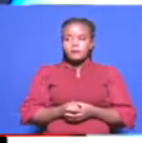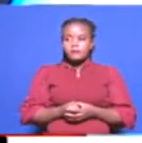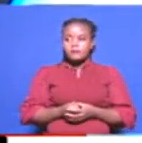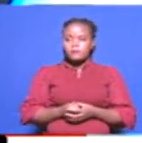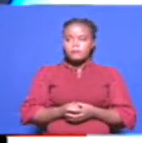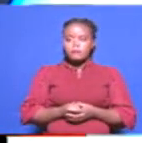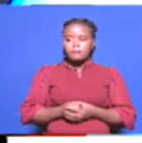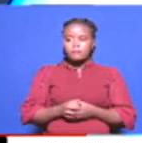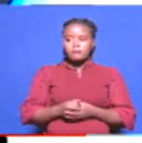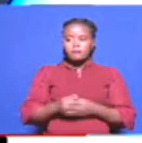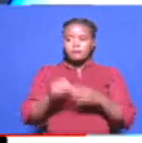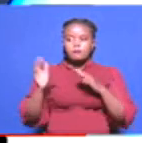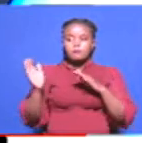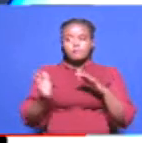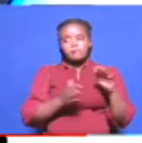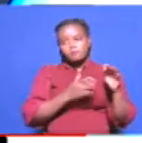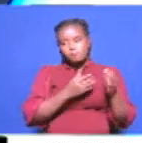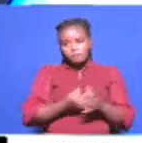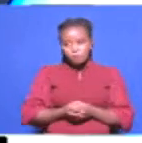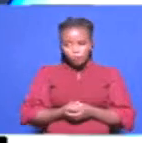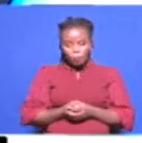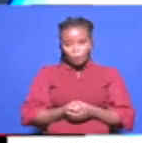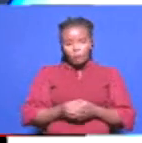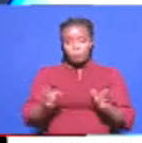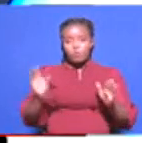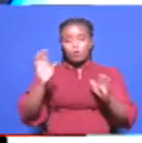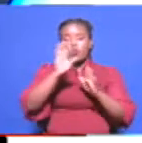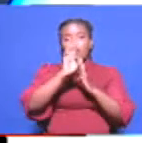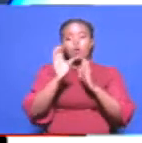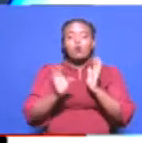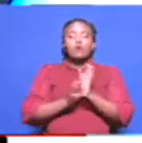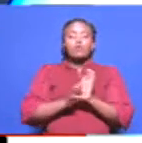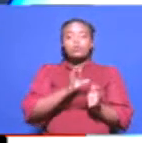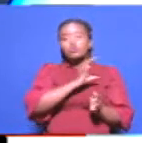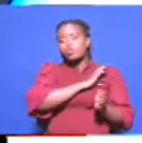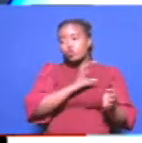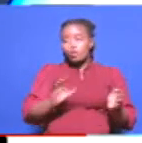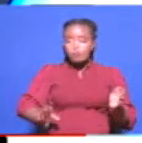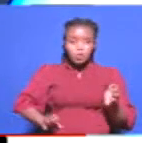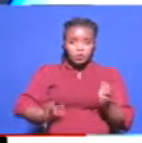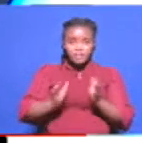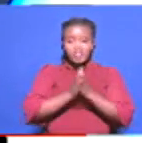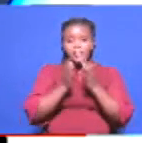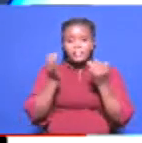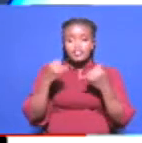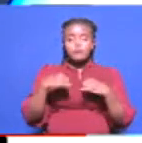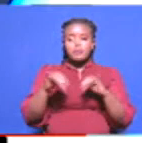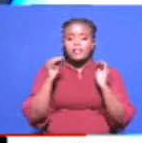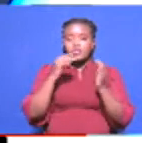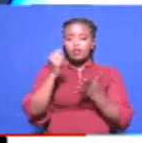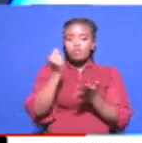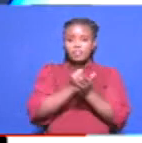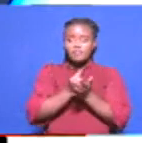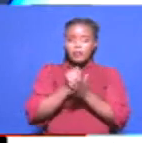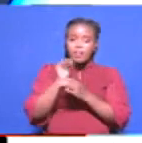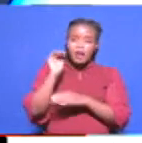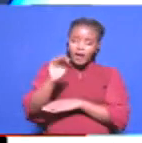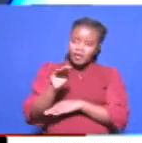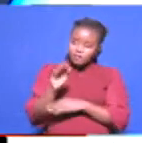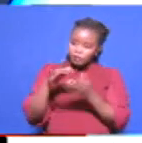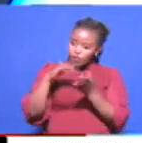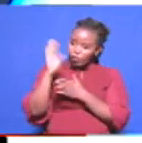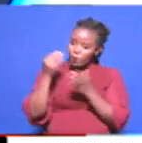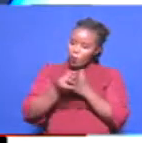And now the constitutional commissions and independent offices are asking for more allocation to enable them discharge their